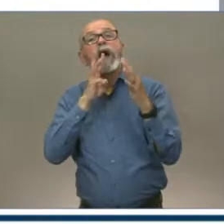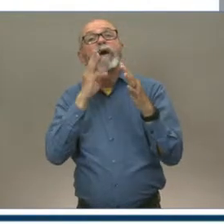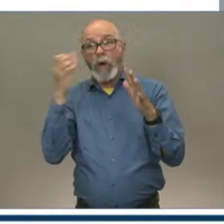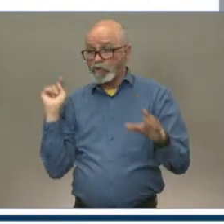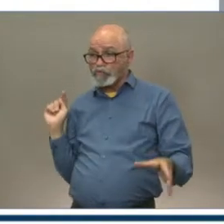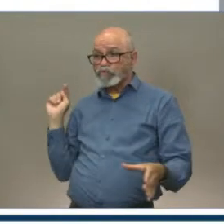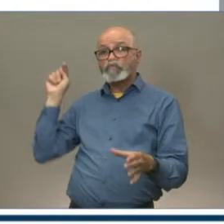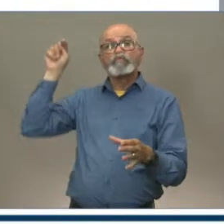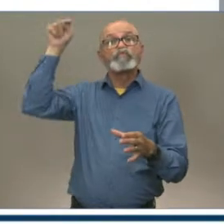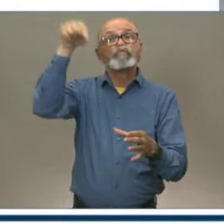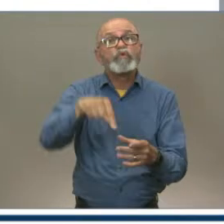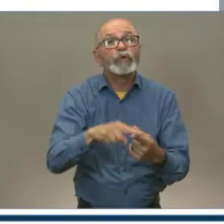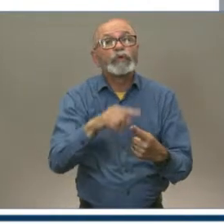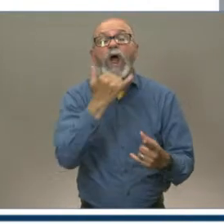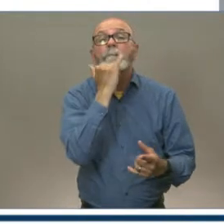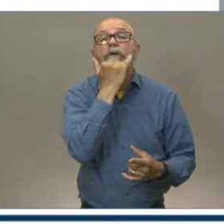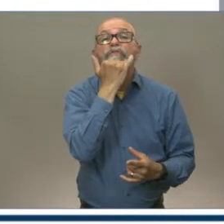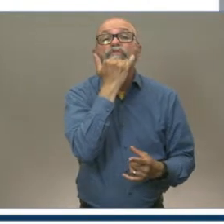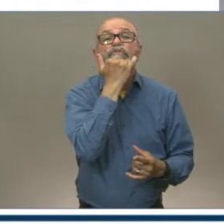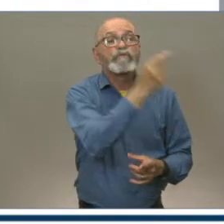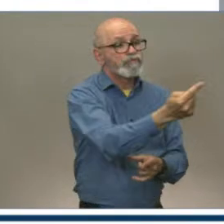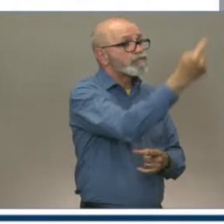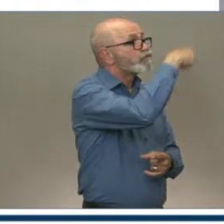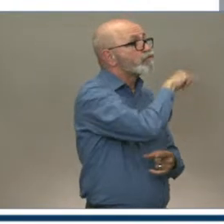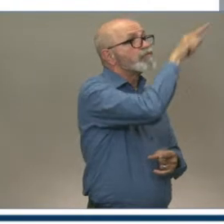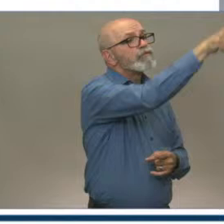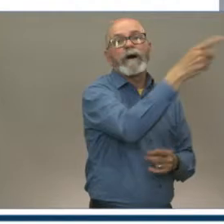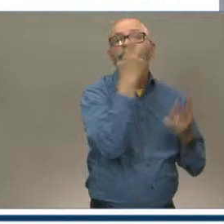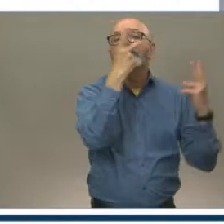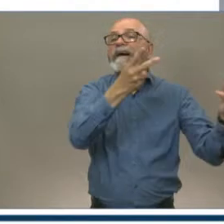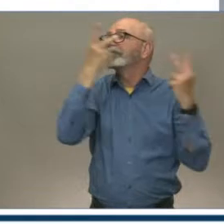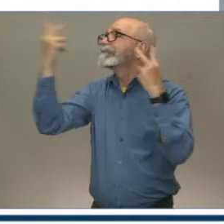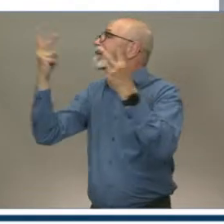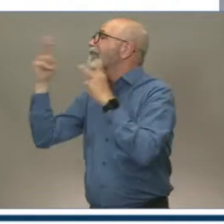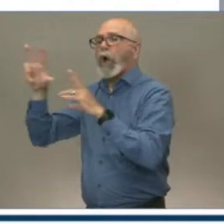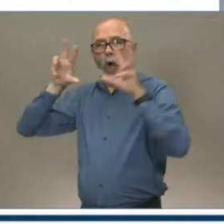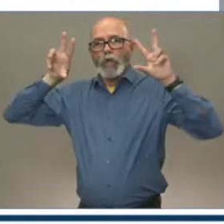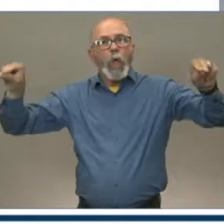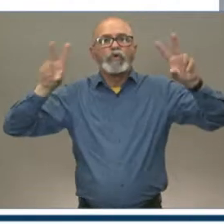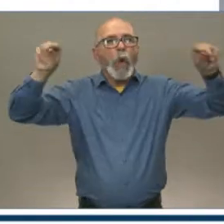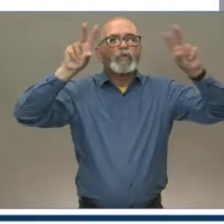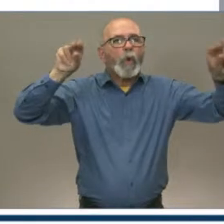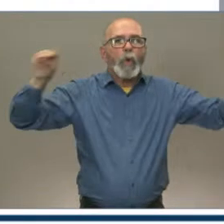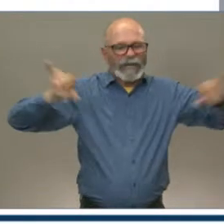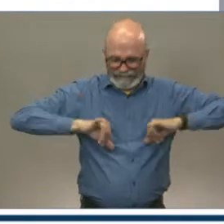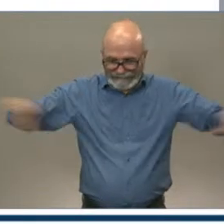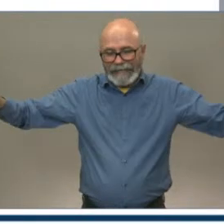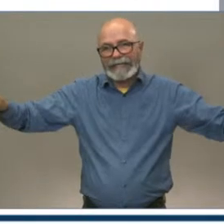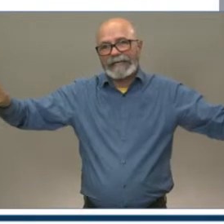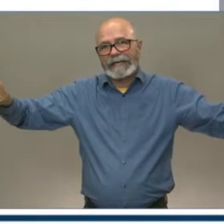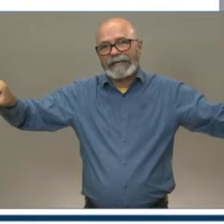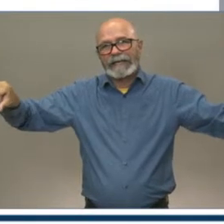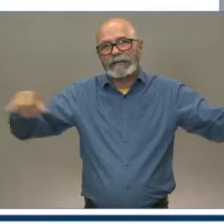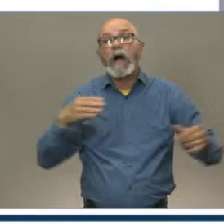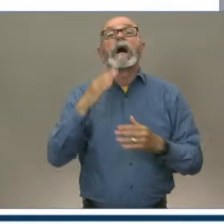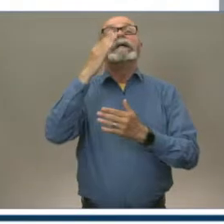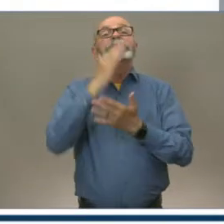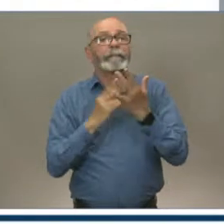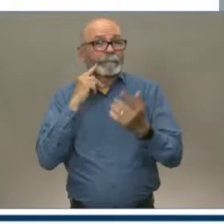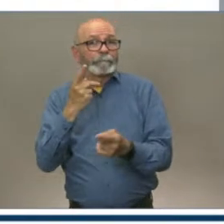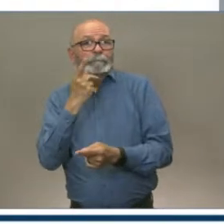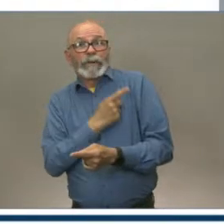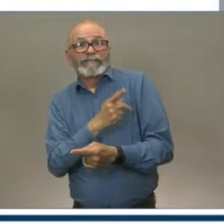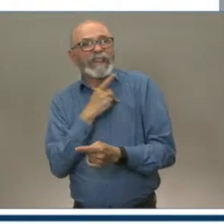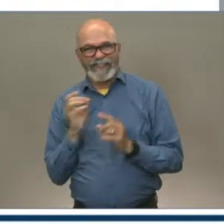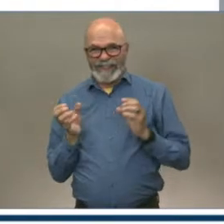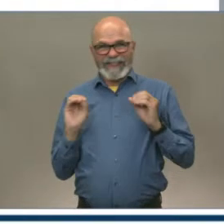Yarmouth and other parts of the province. There are parts of the province that we've been fortunate not to see a lot of COVID activity, and we want to keep